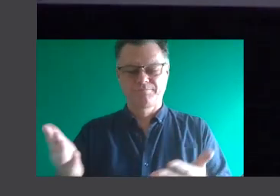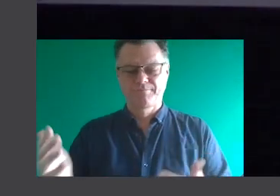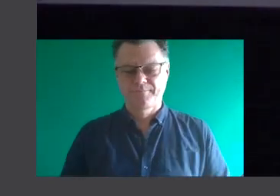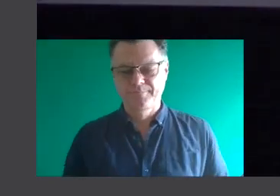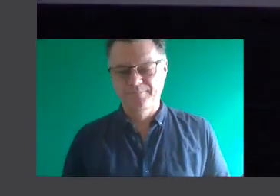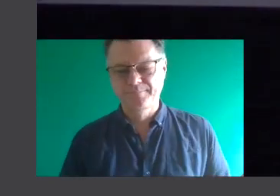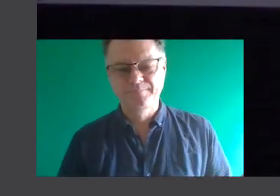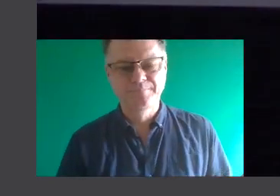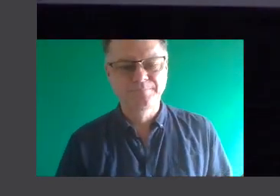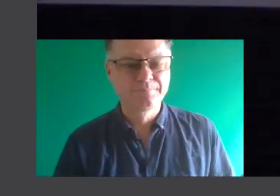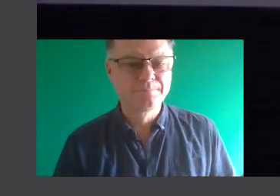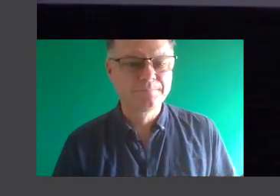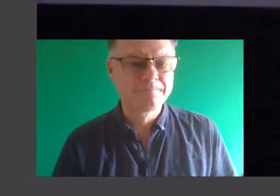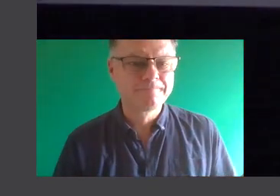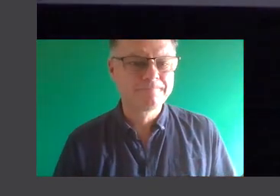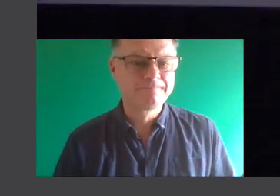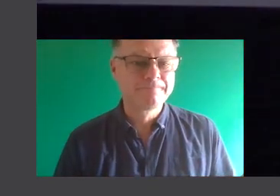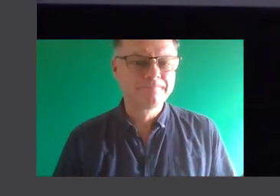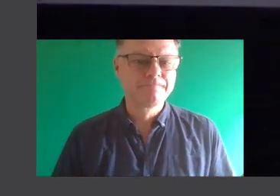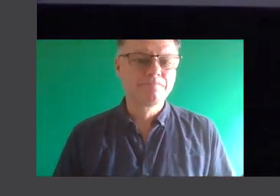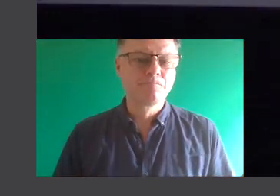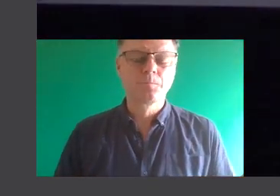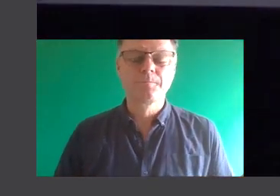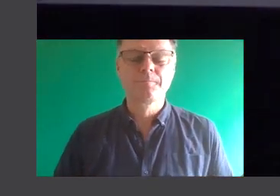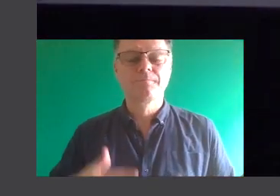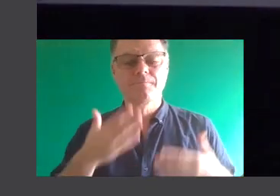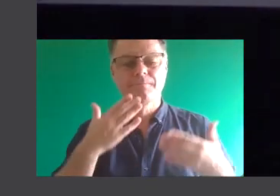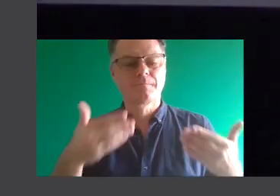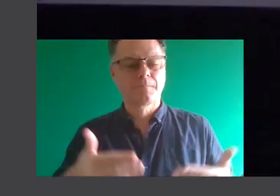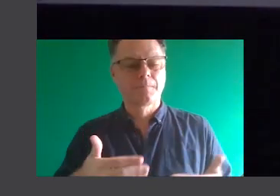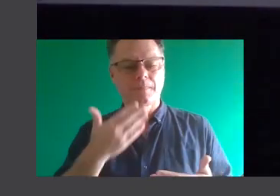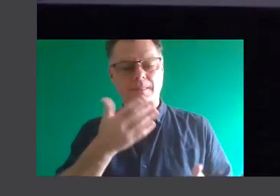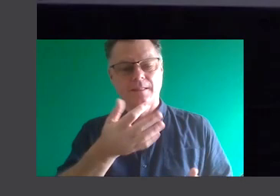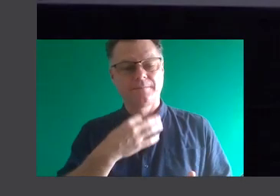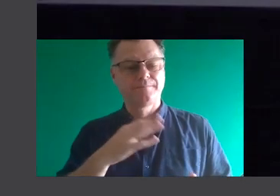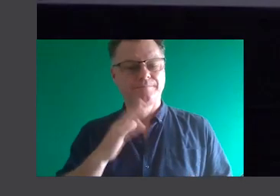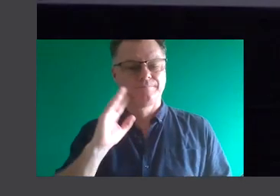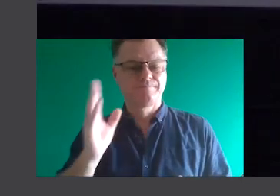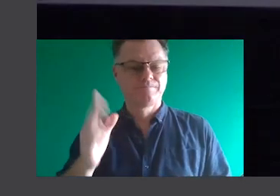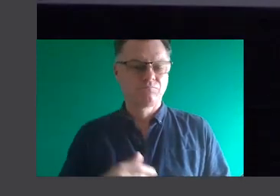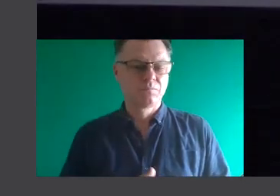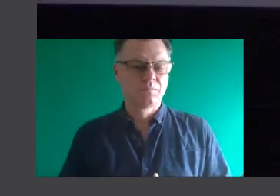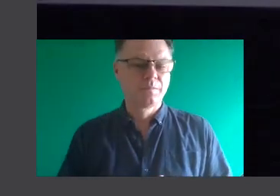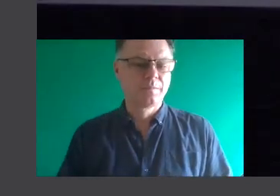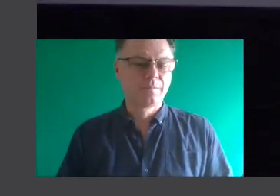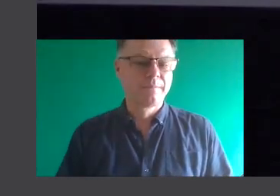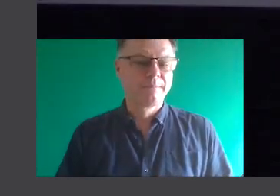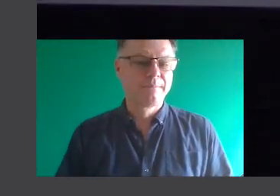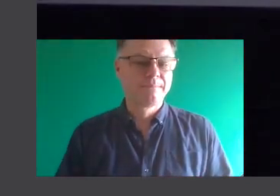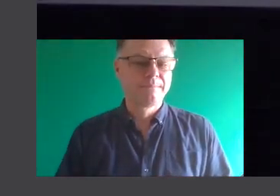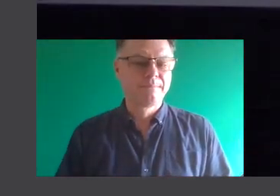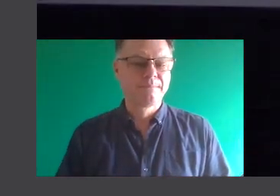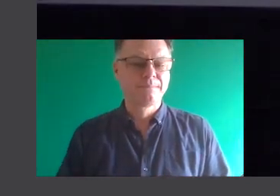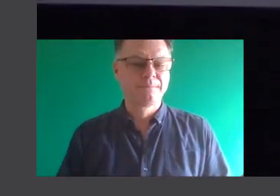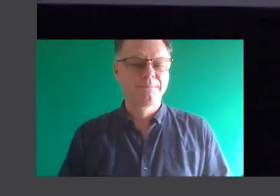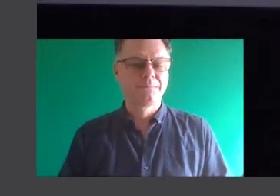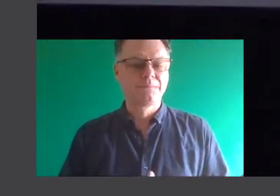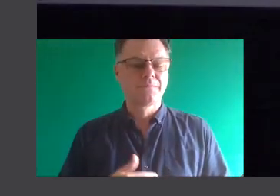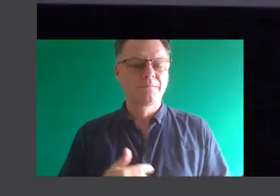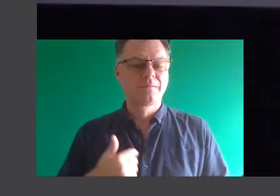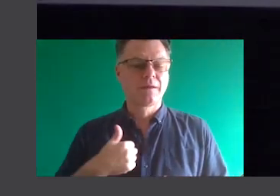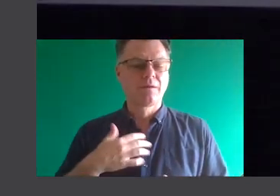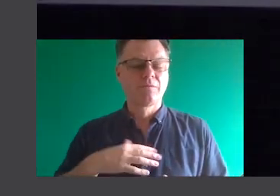Sarah, Tom, and Josh, and over to you. Thanks, Linda, for those introductions, and thank you for asking us to be part of the